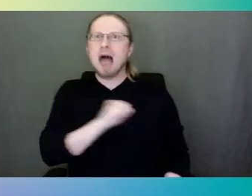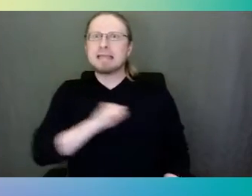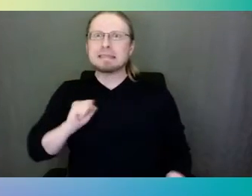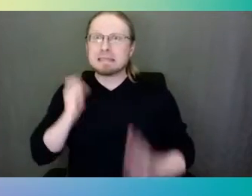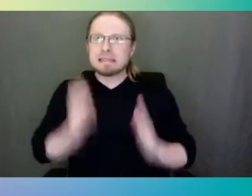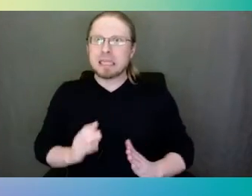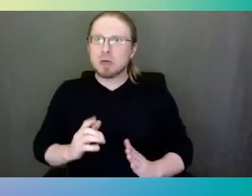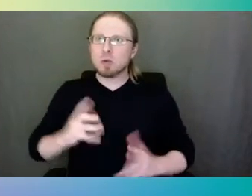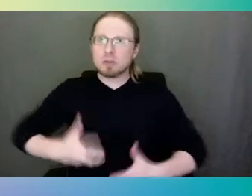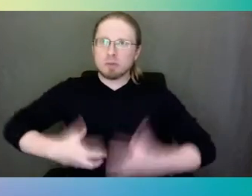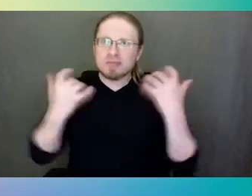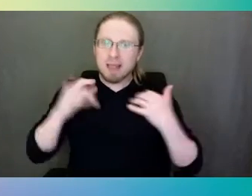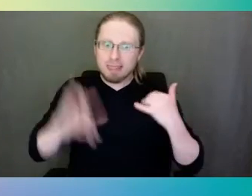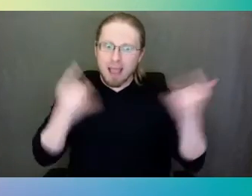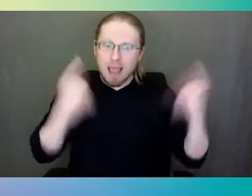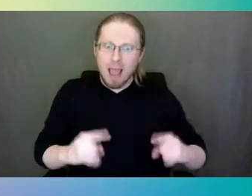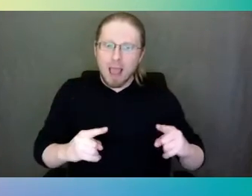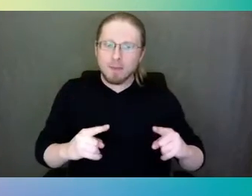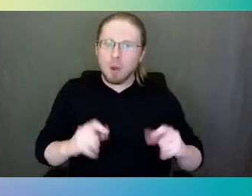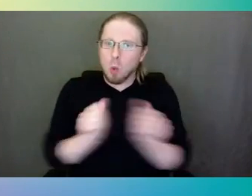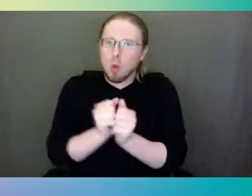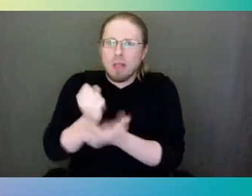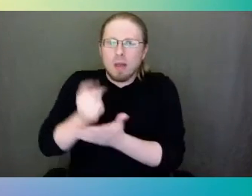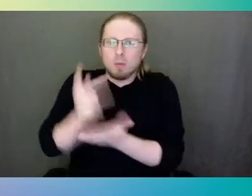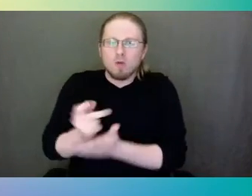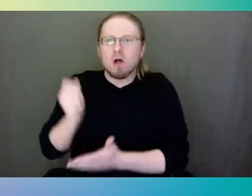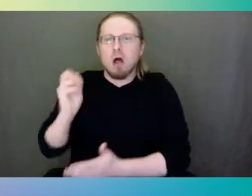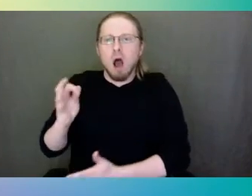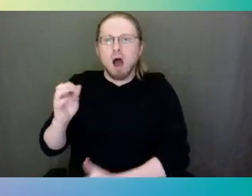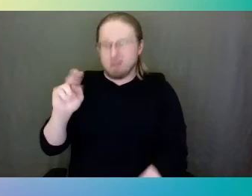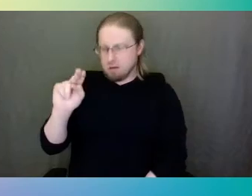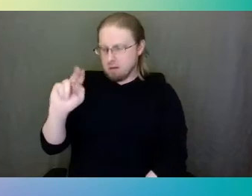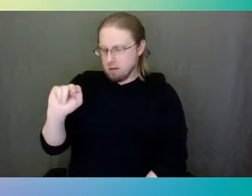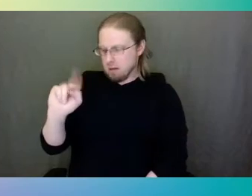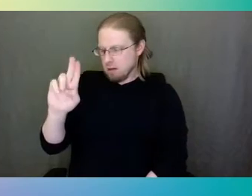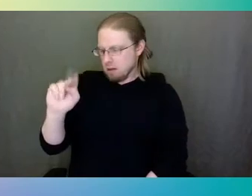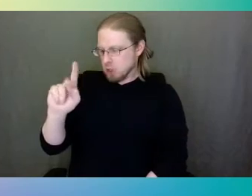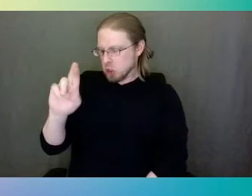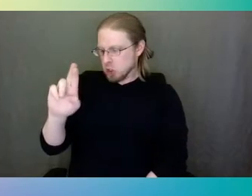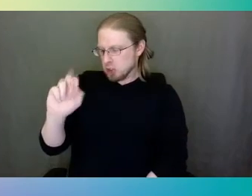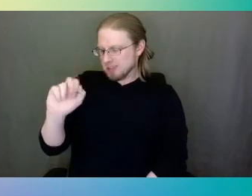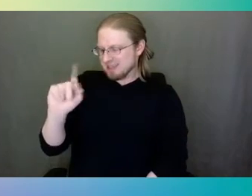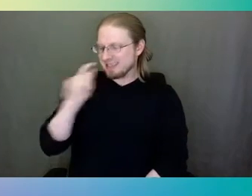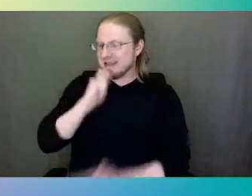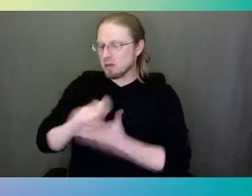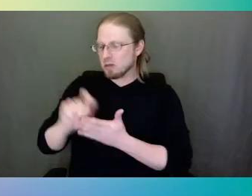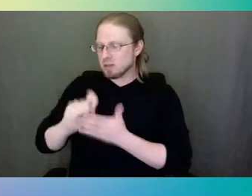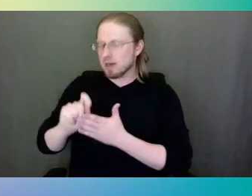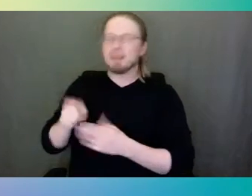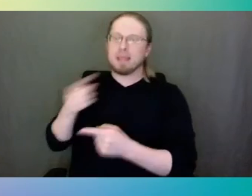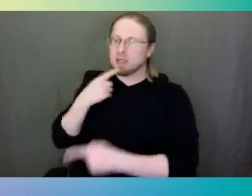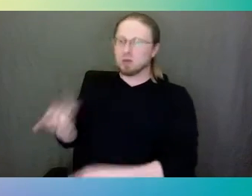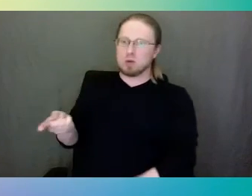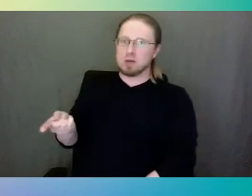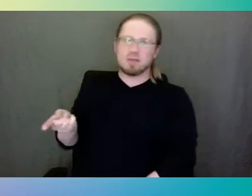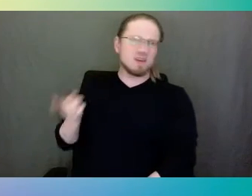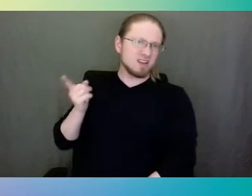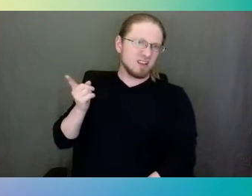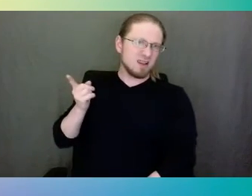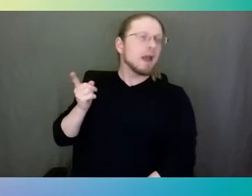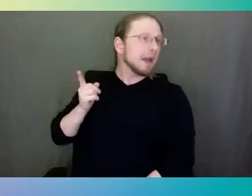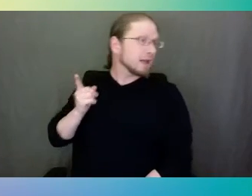happened, and with the approval of the Undersecretary of the Navy, they told this Undersecretary of the Navy, who had run on